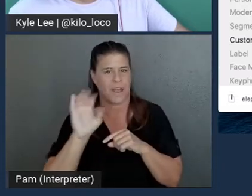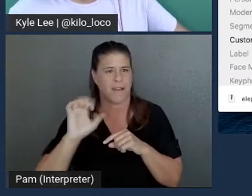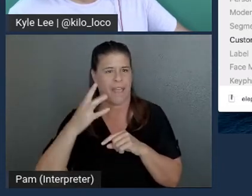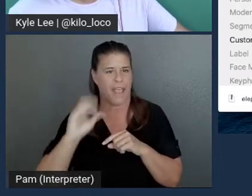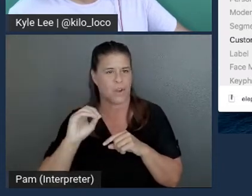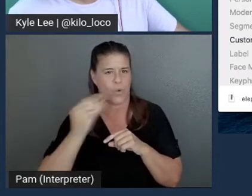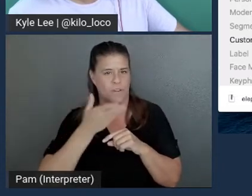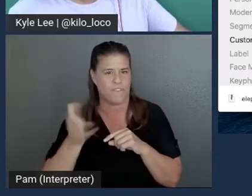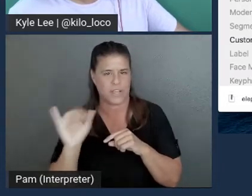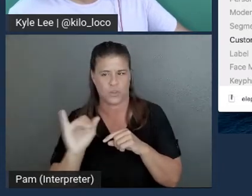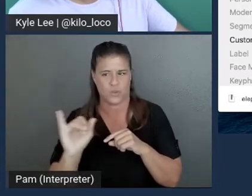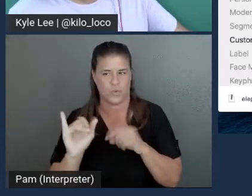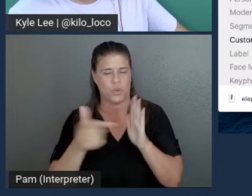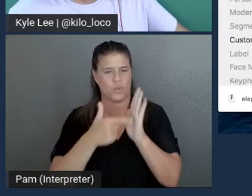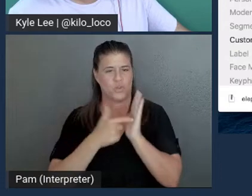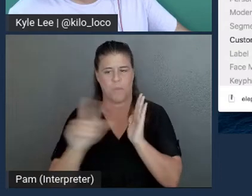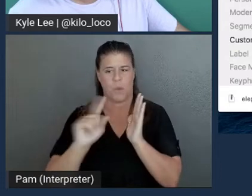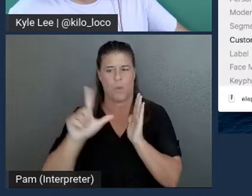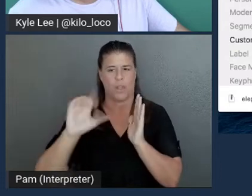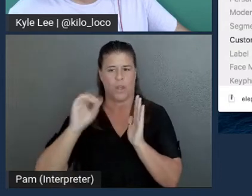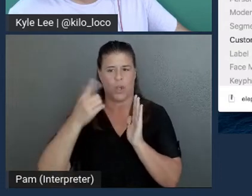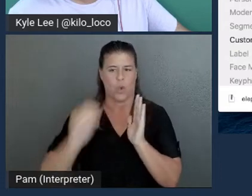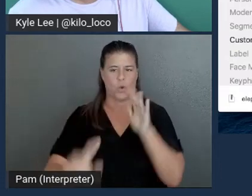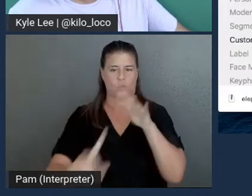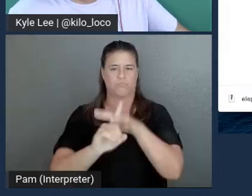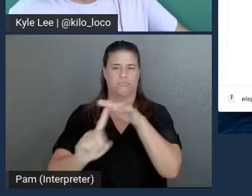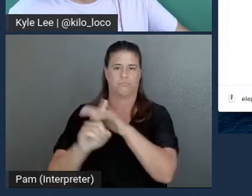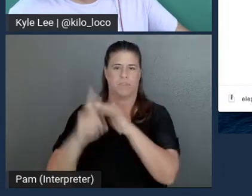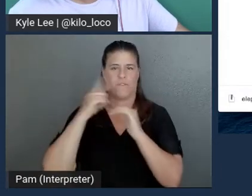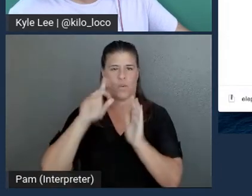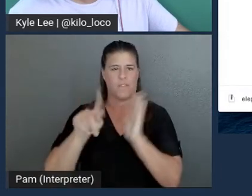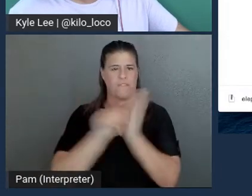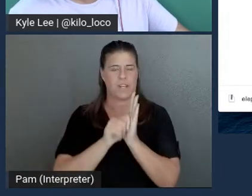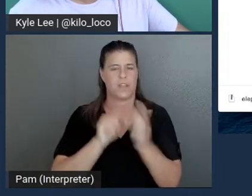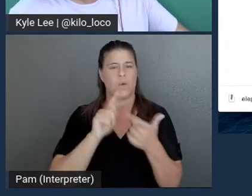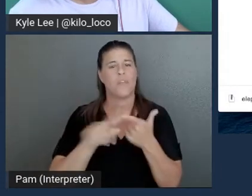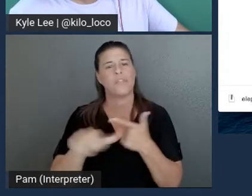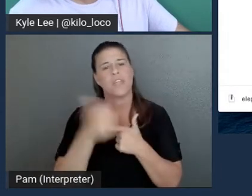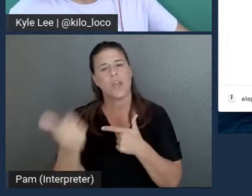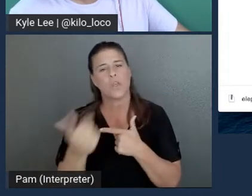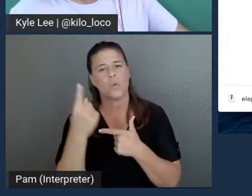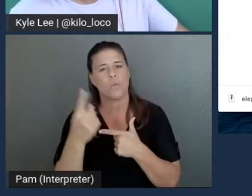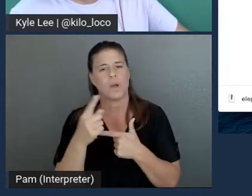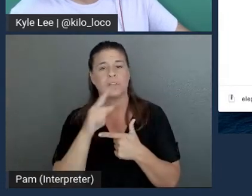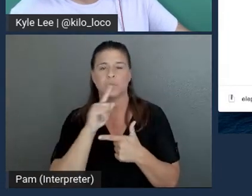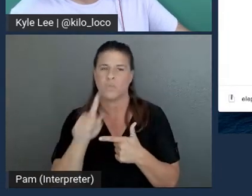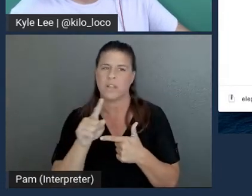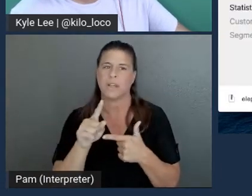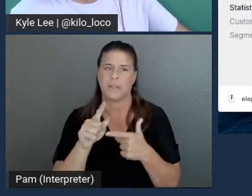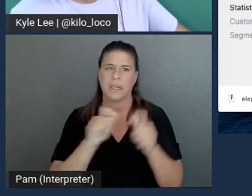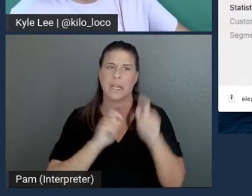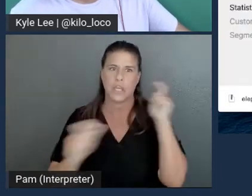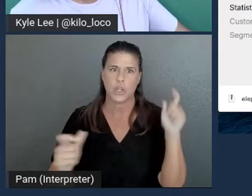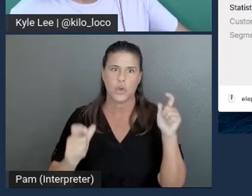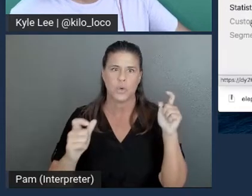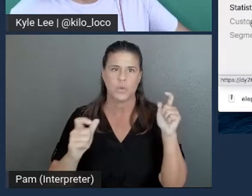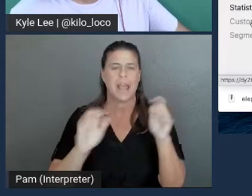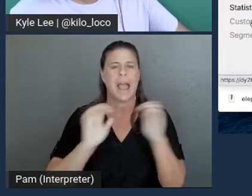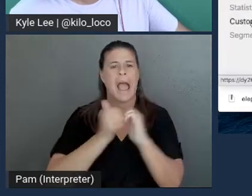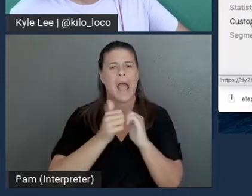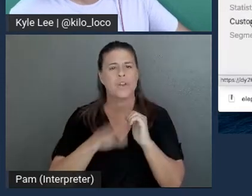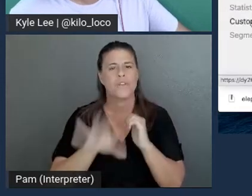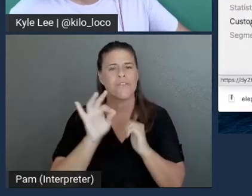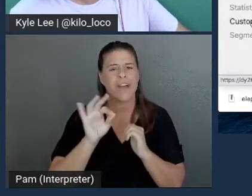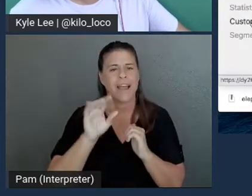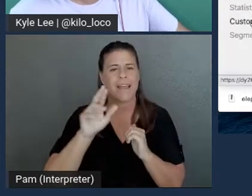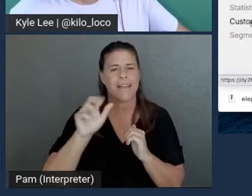device. So that's a great example. And then the other one, which is a very big ask, is how do you find animated